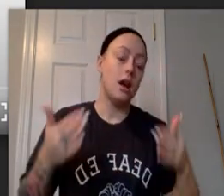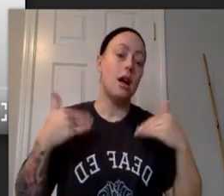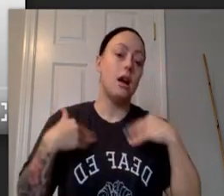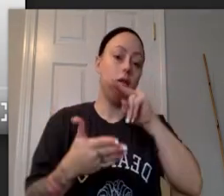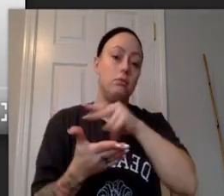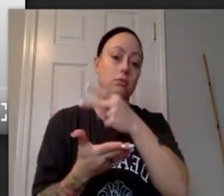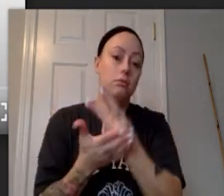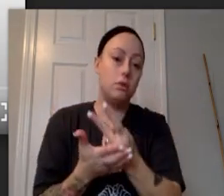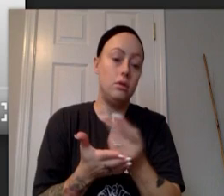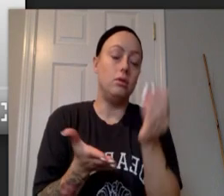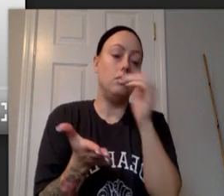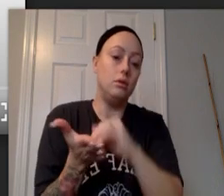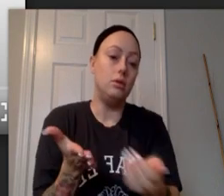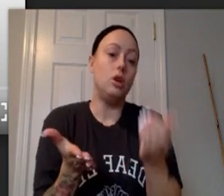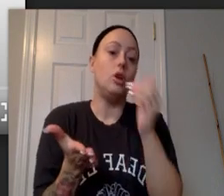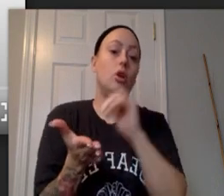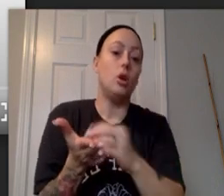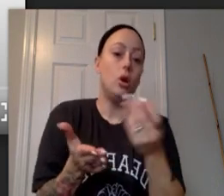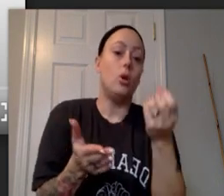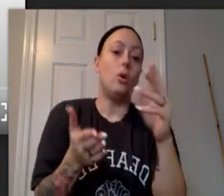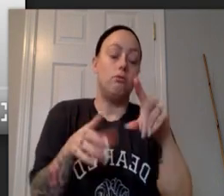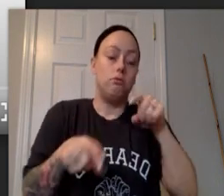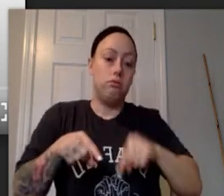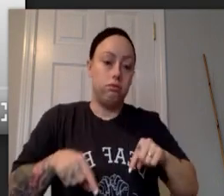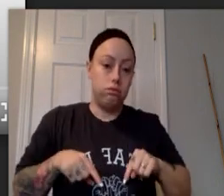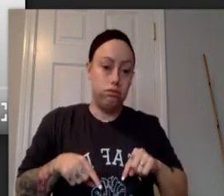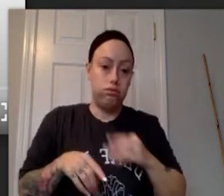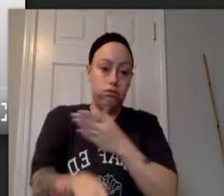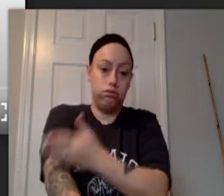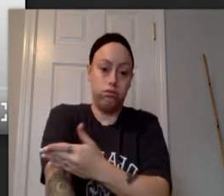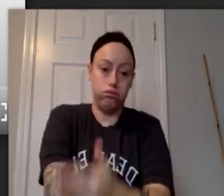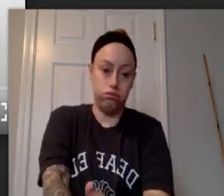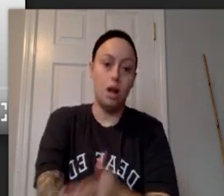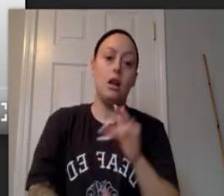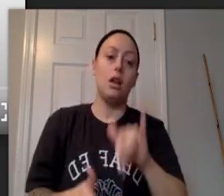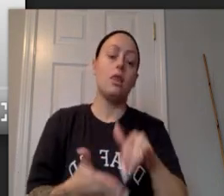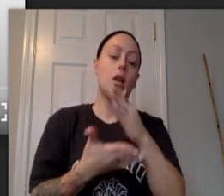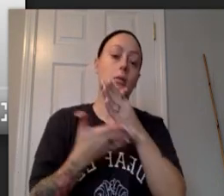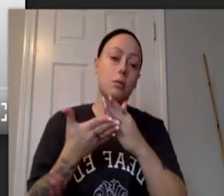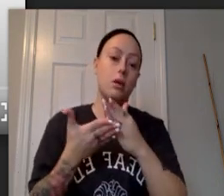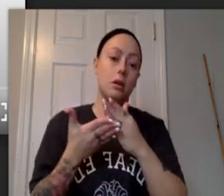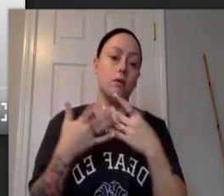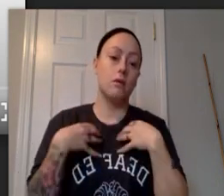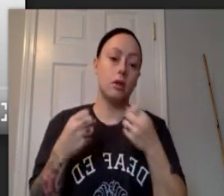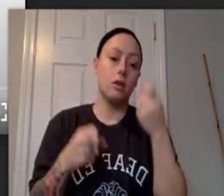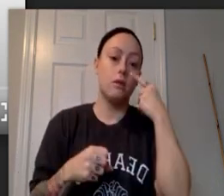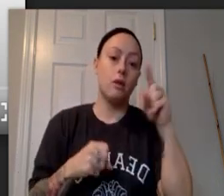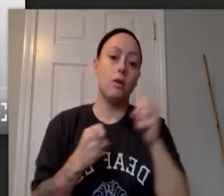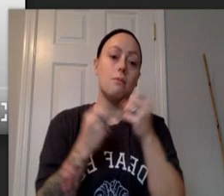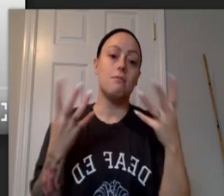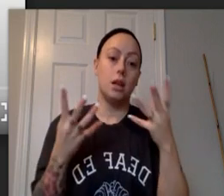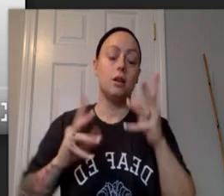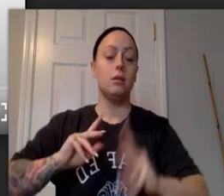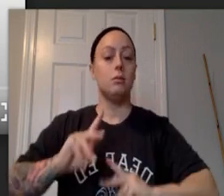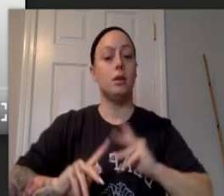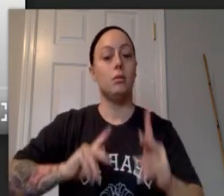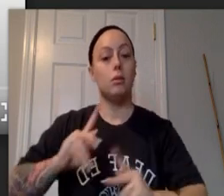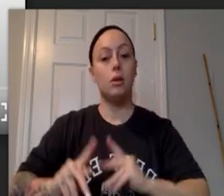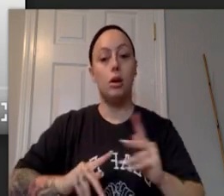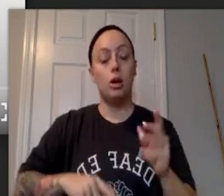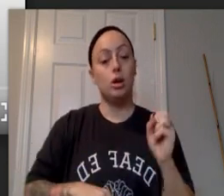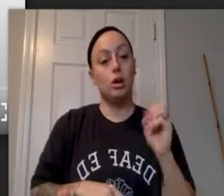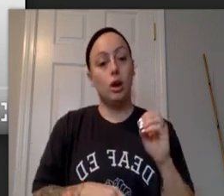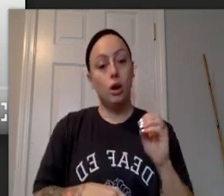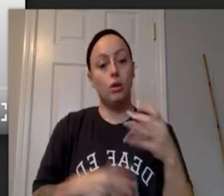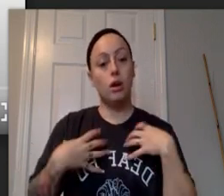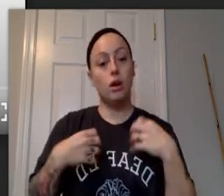recurrence of use or backslide or whatever. That is a part of recovery for many people. And as recovery professionals,